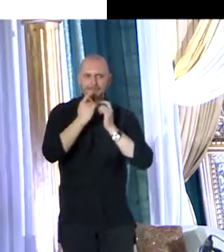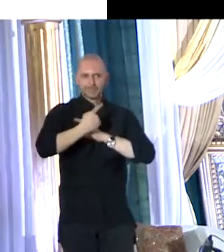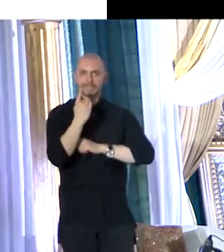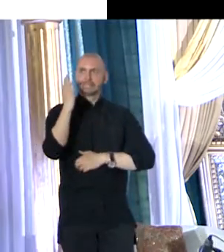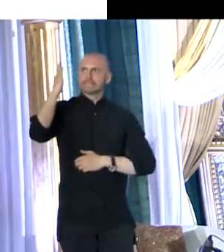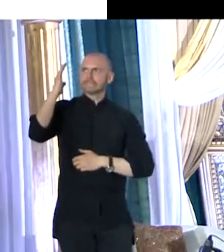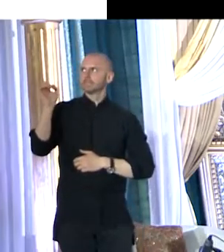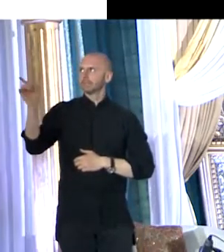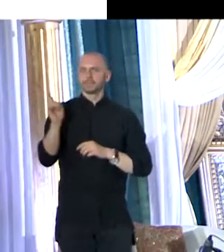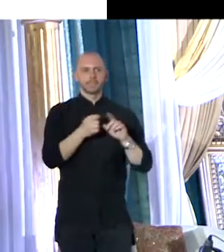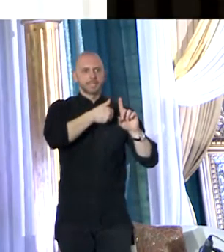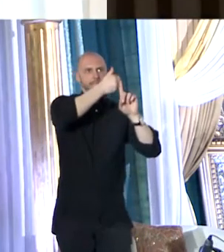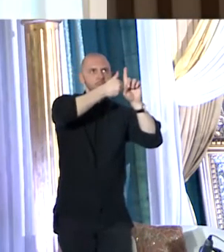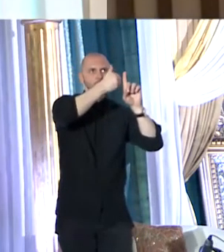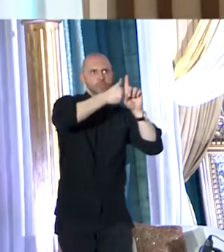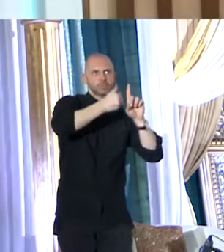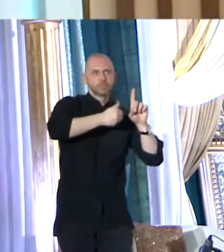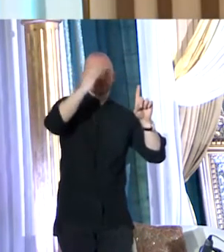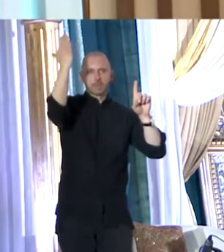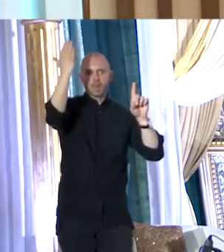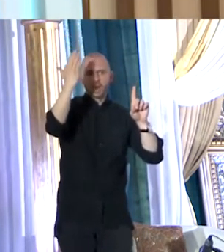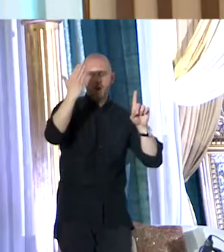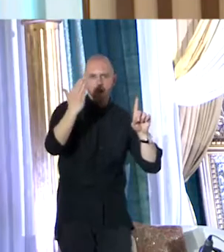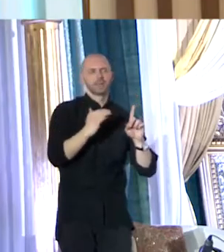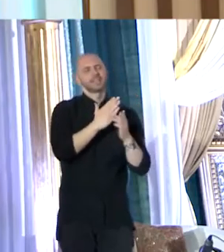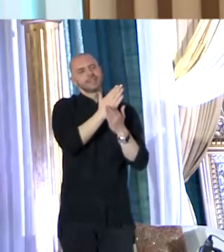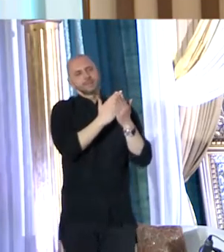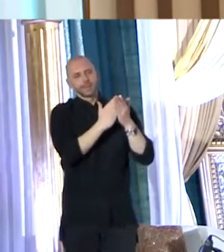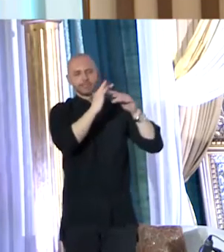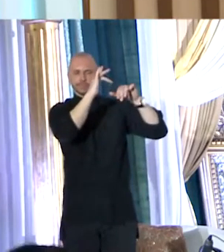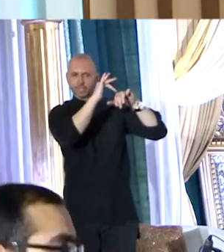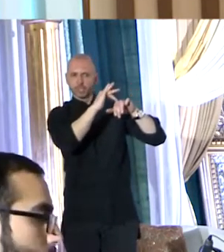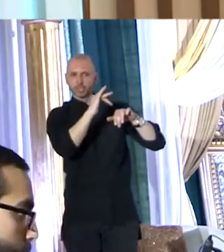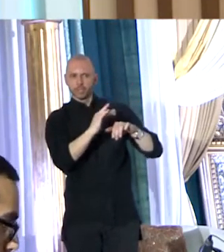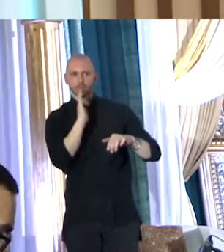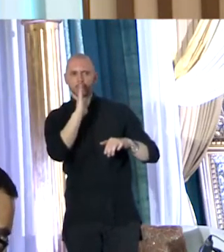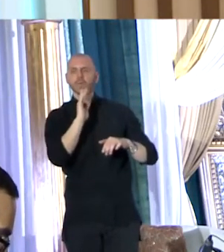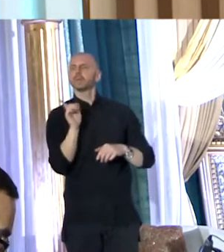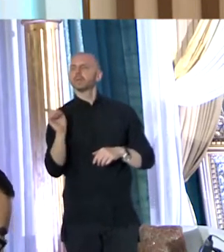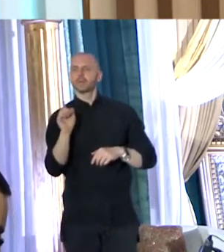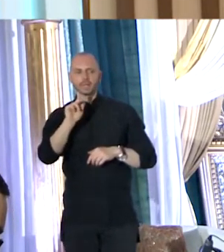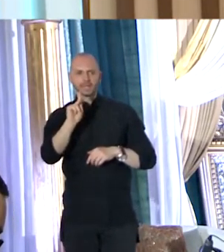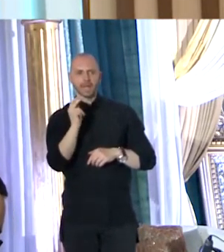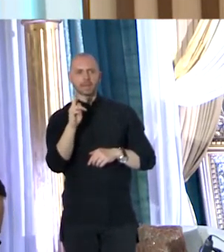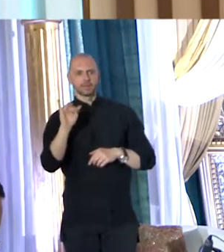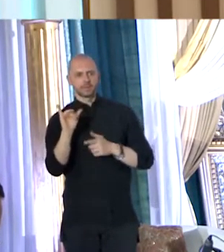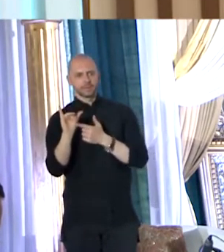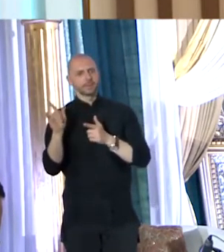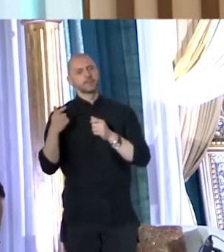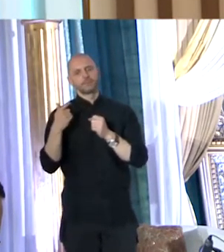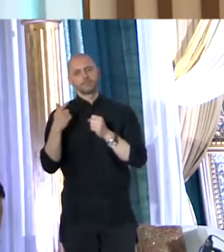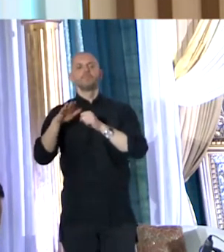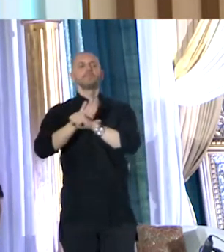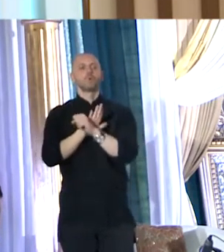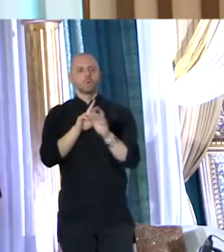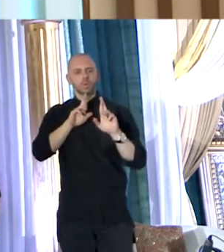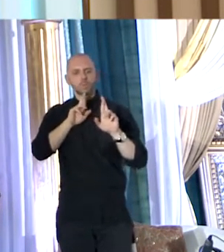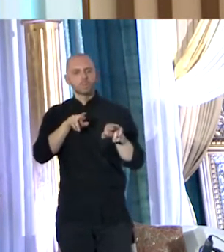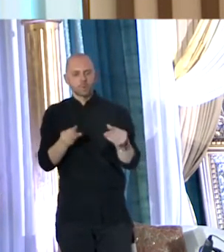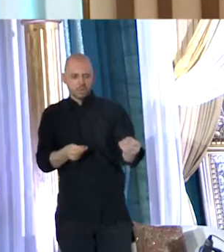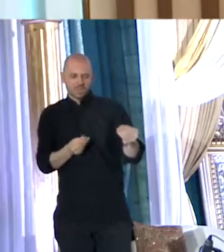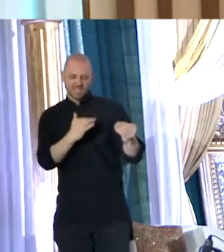themes. I will cover some of them. And there is a full report that Kathy indicated that's available at no cost on our